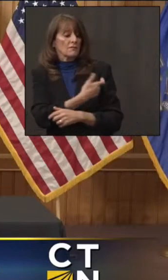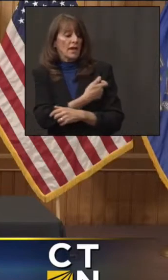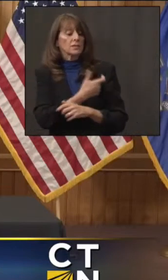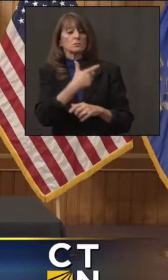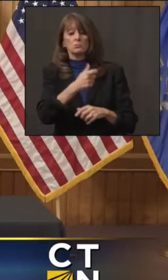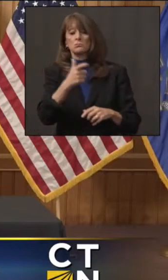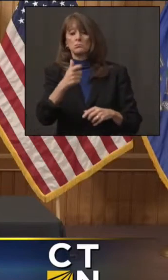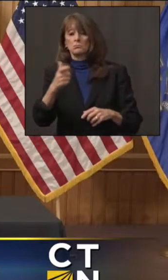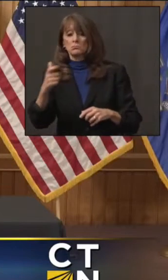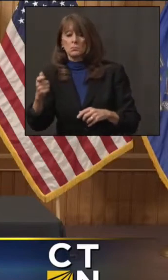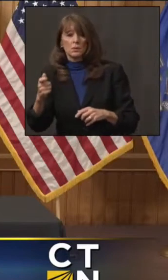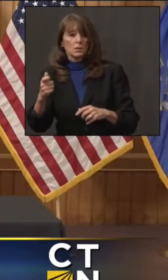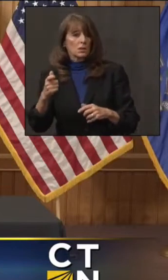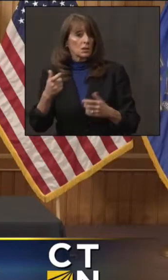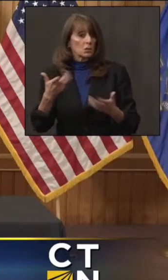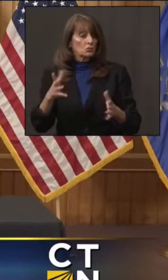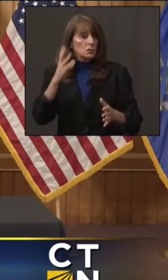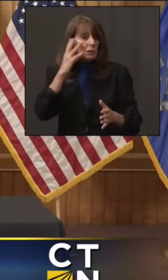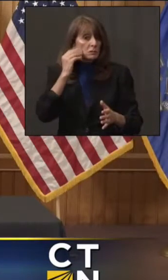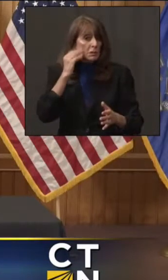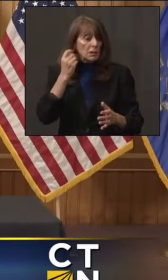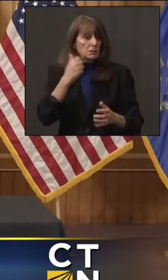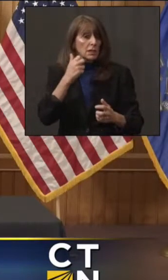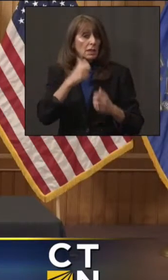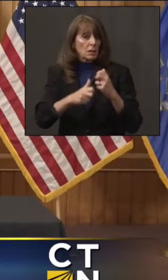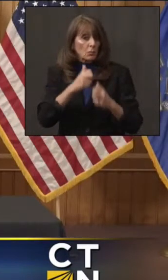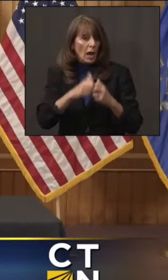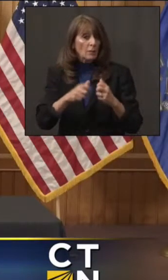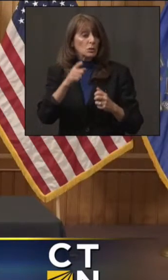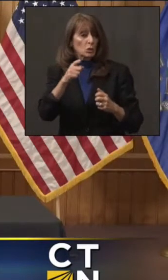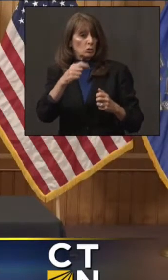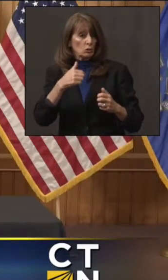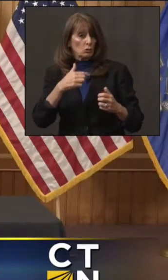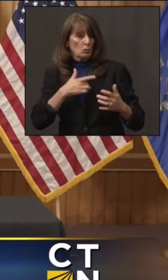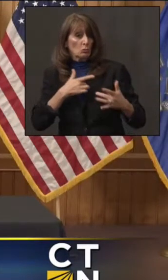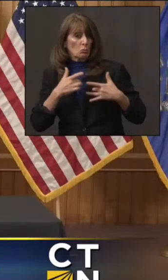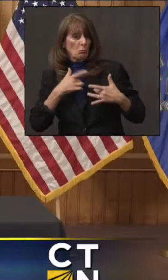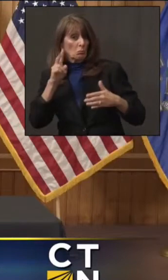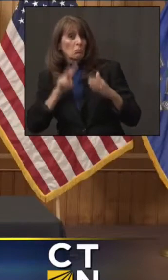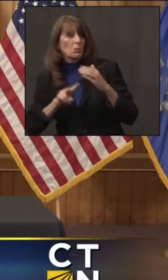you've encountered, and I guess what are worries you have as things continue?